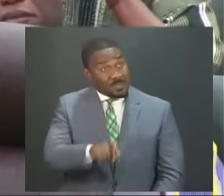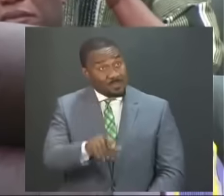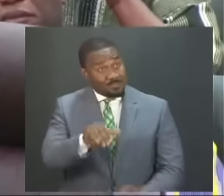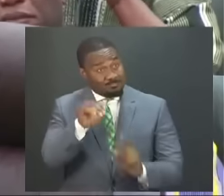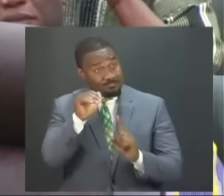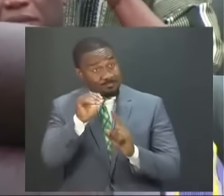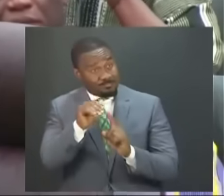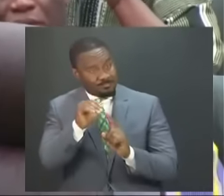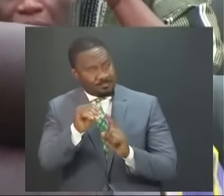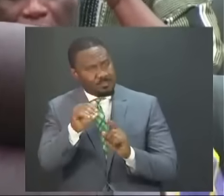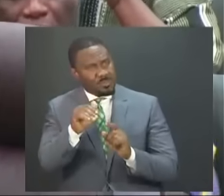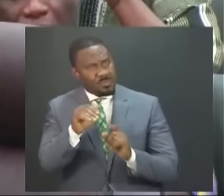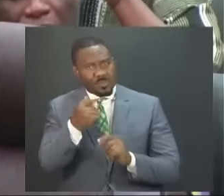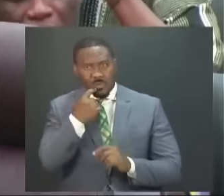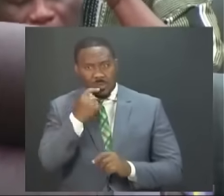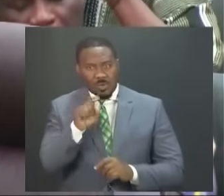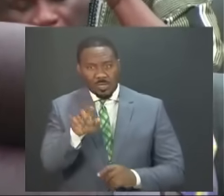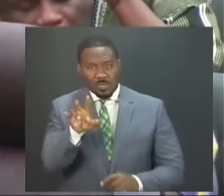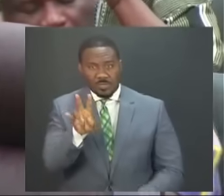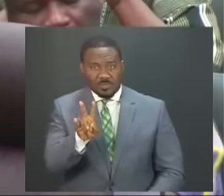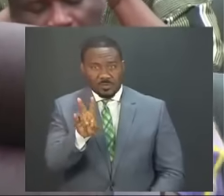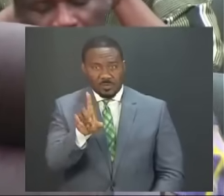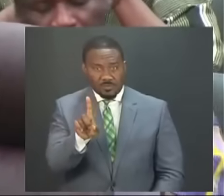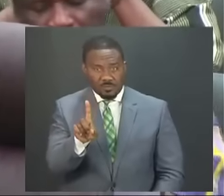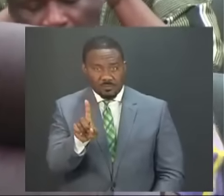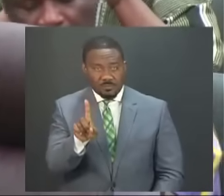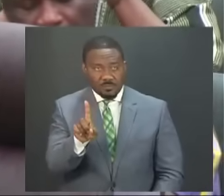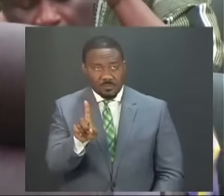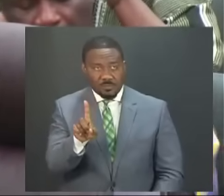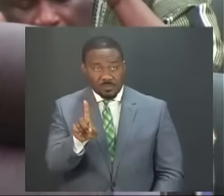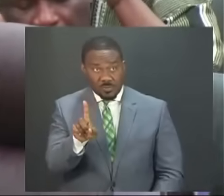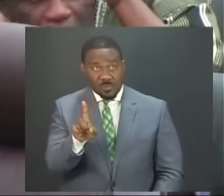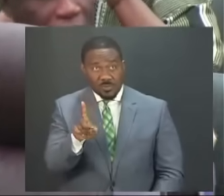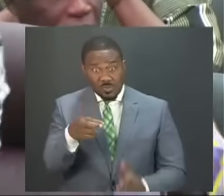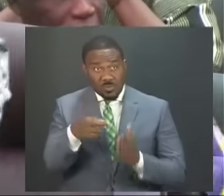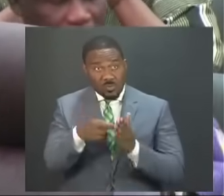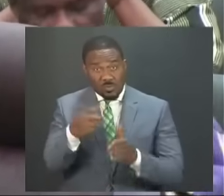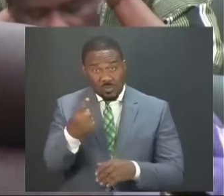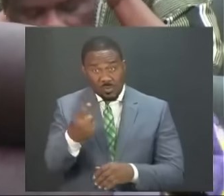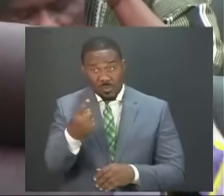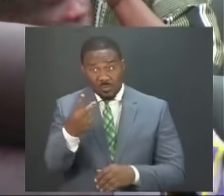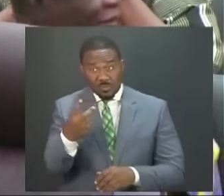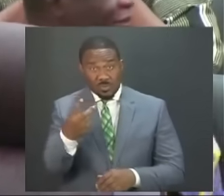Order 71, Rule 1, 2, and 3.